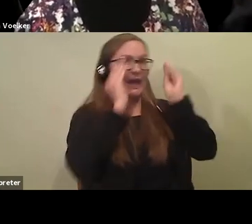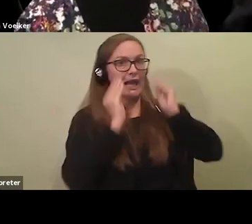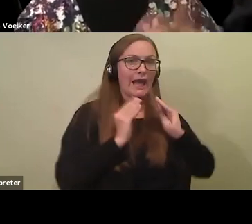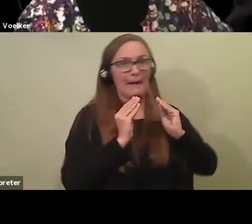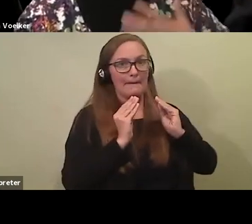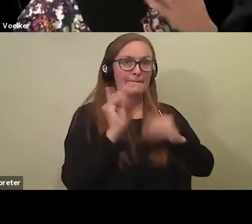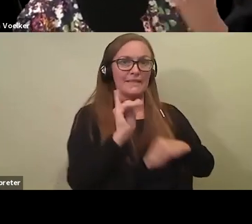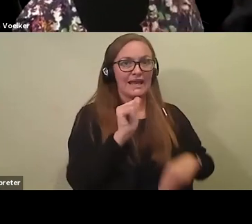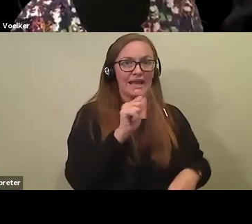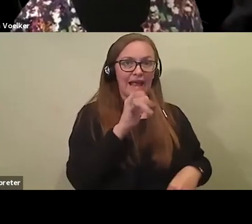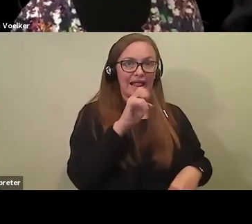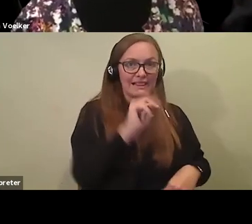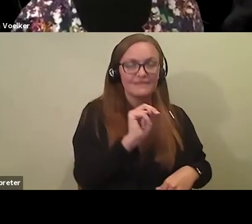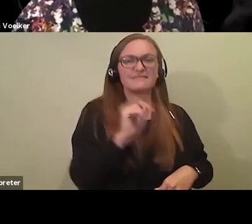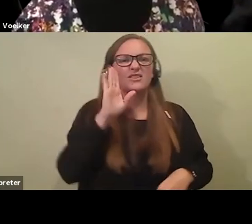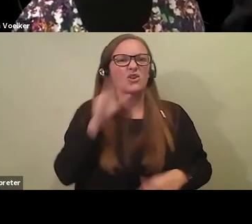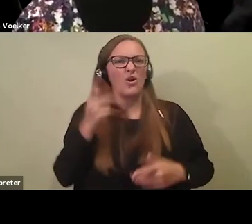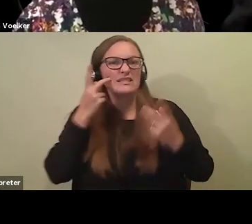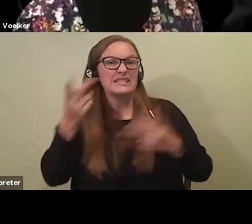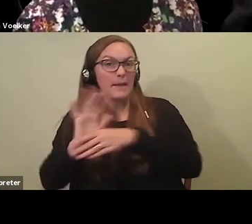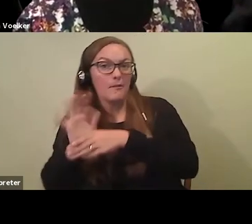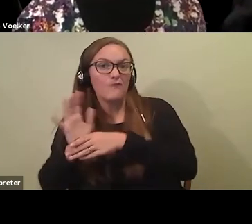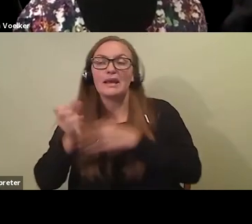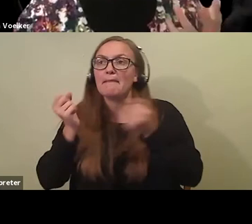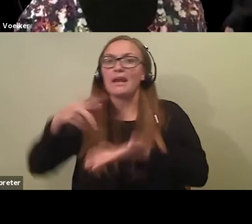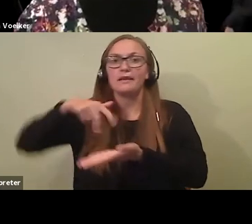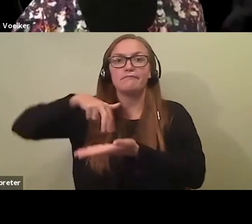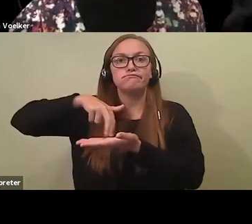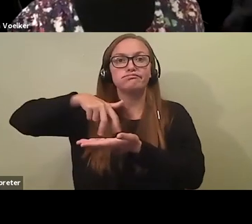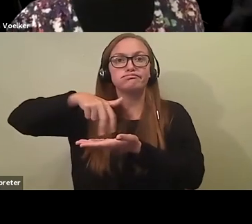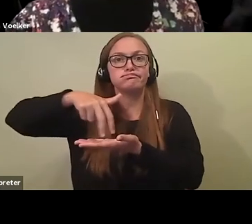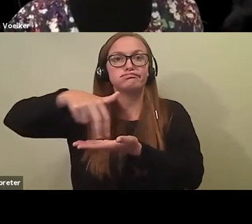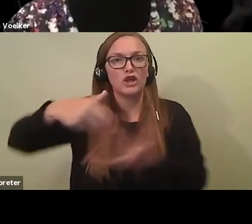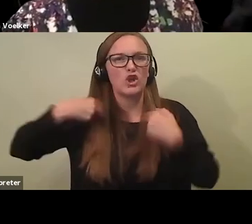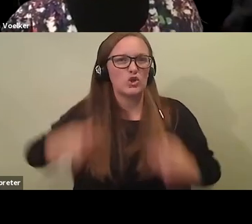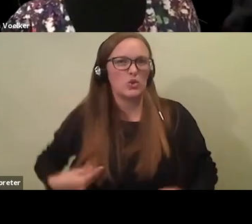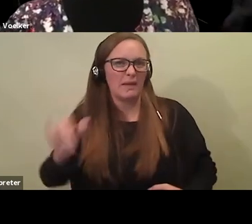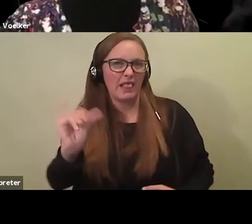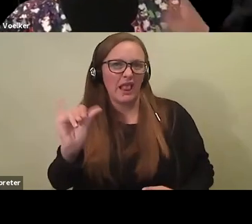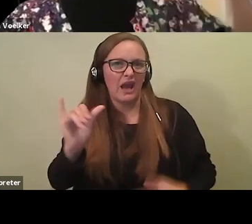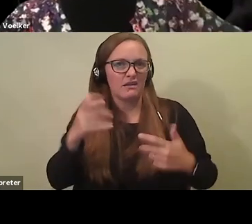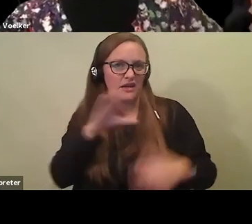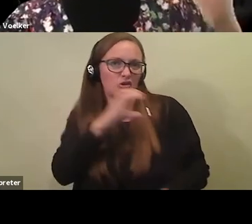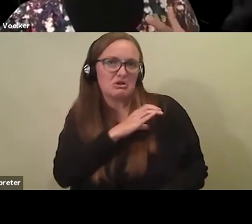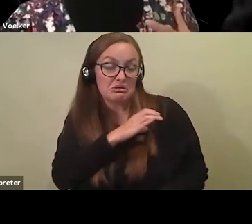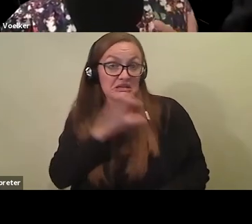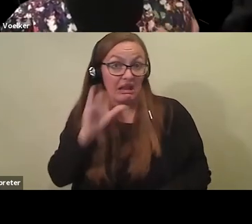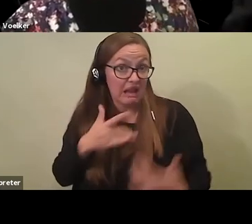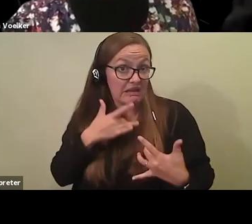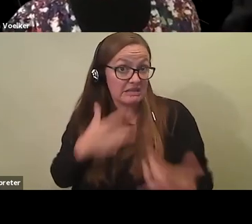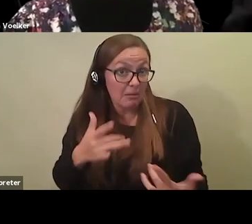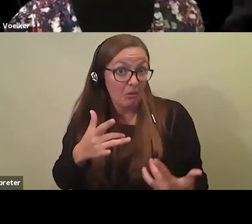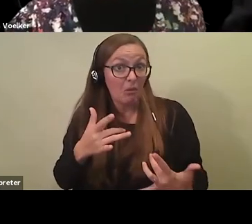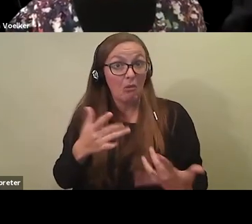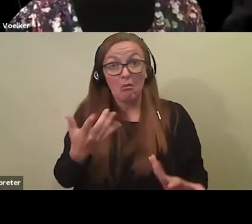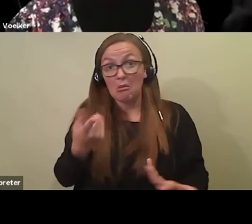know, bipedal humanoid alien characters. So how likely do you think it would be that this, you know, alien life would look like